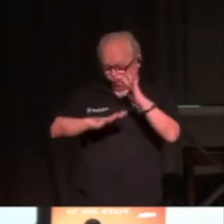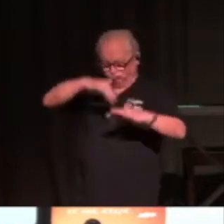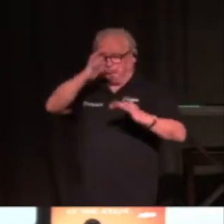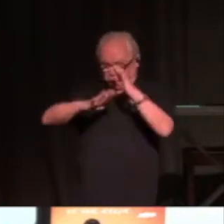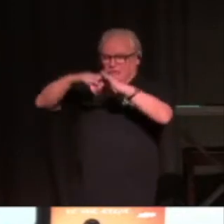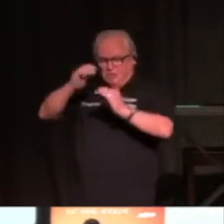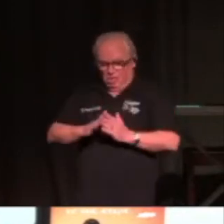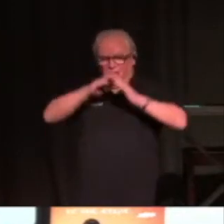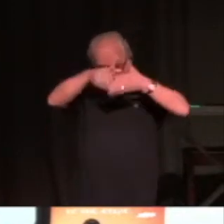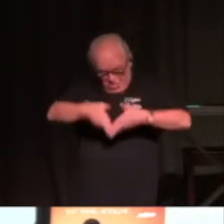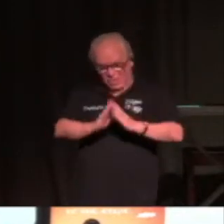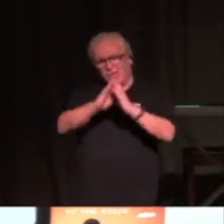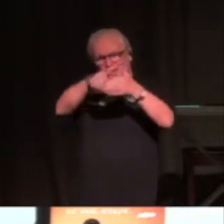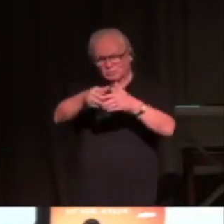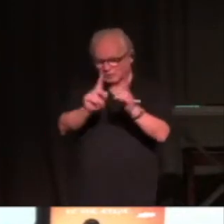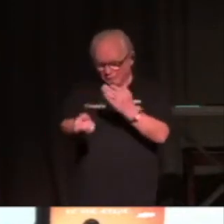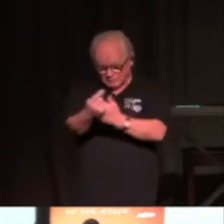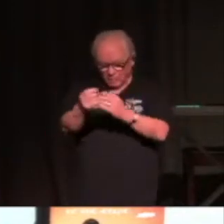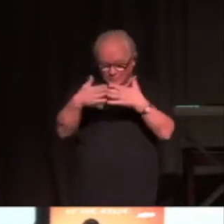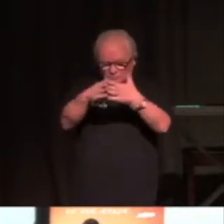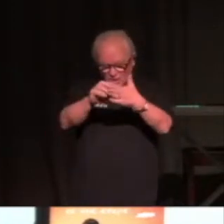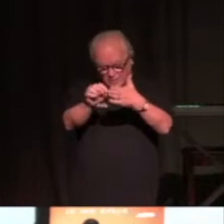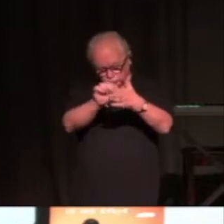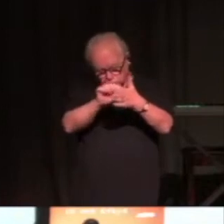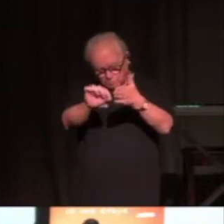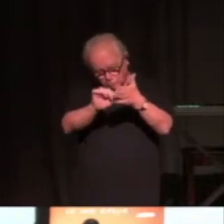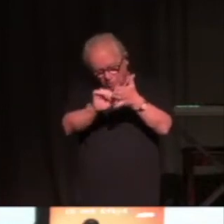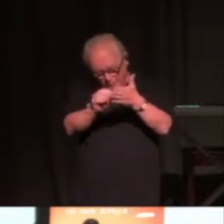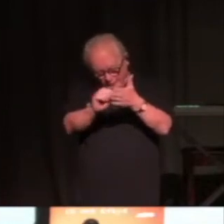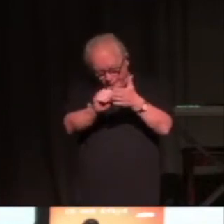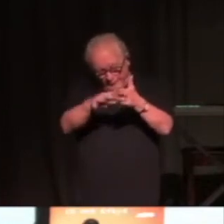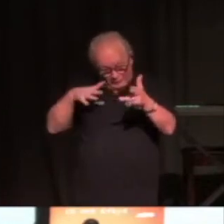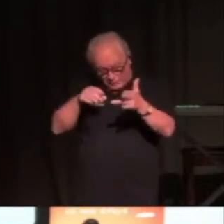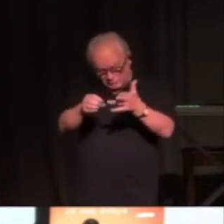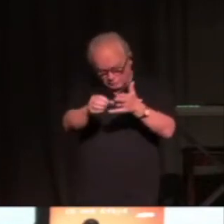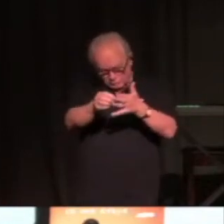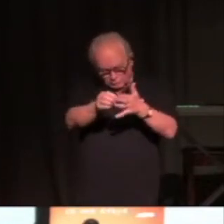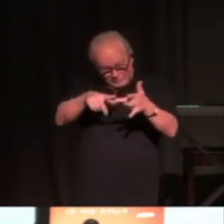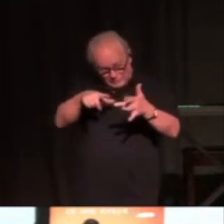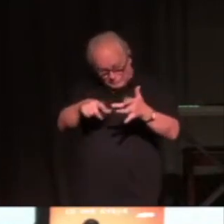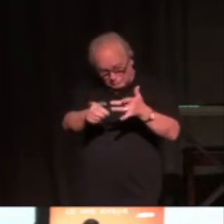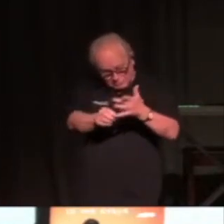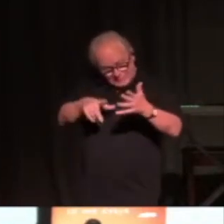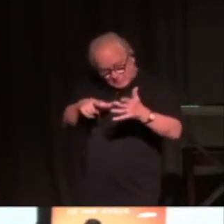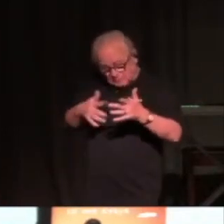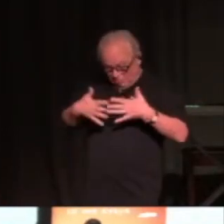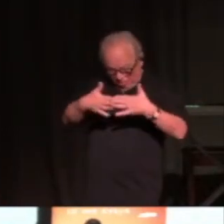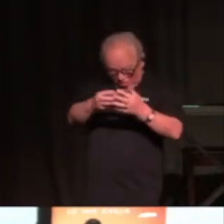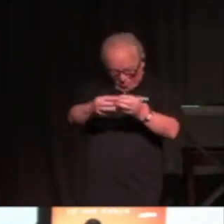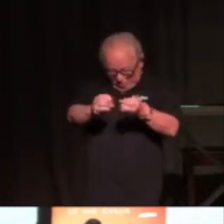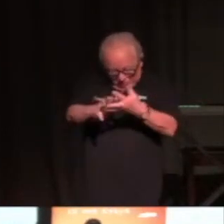shaking, and the nails on the boards of the ship floor are beginning to break off. Ping, ping,